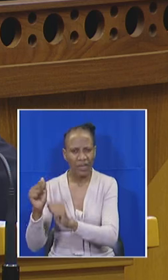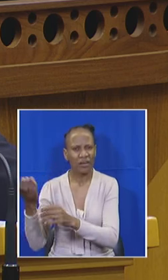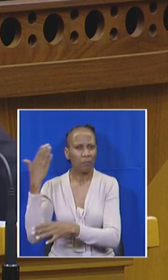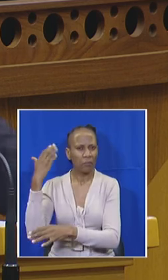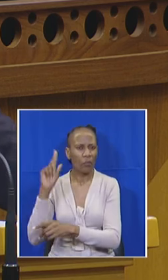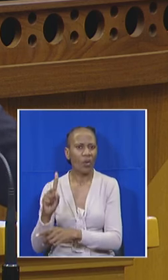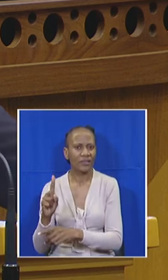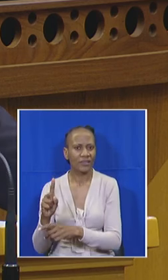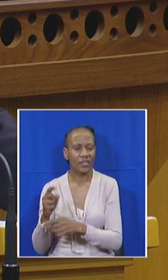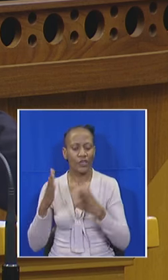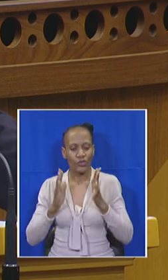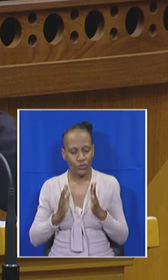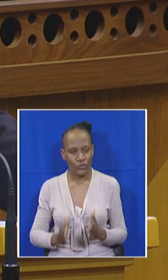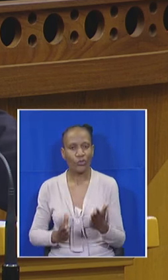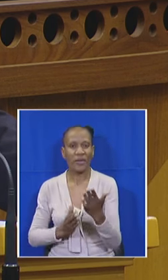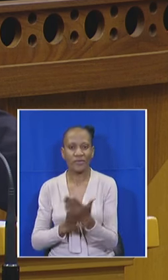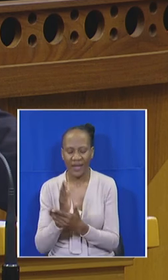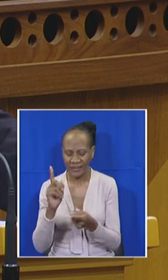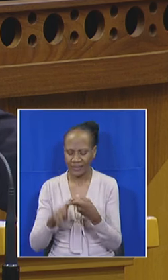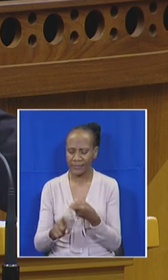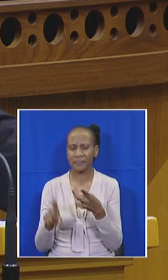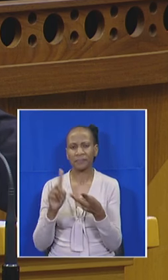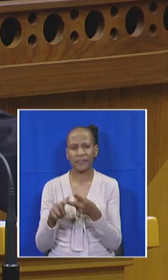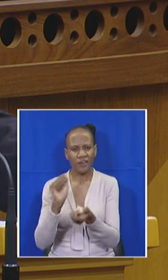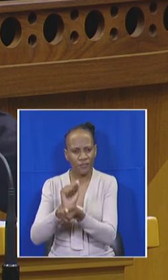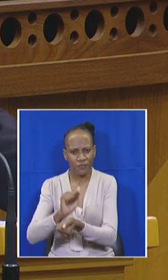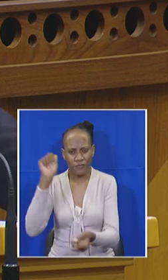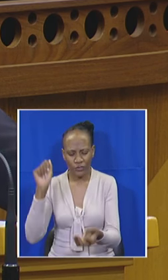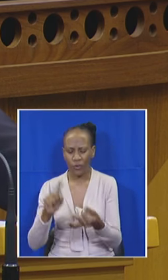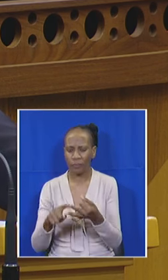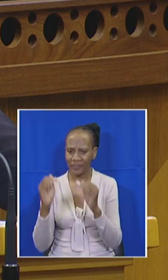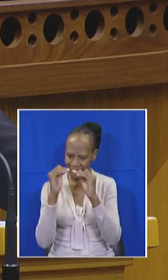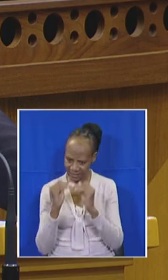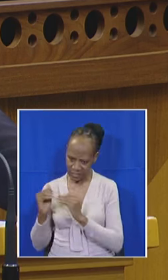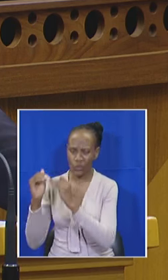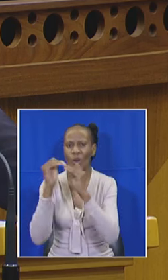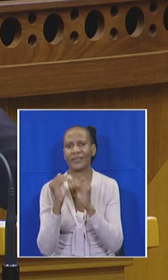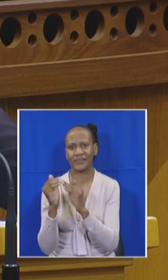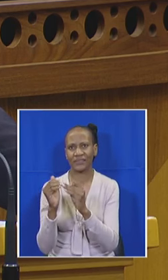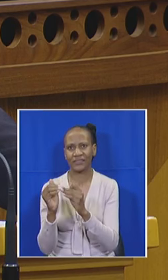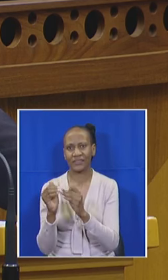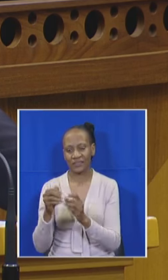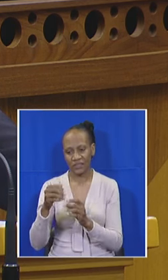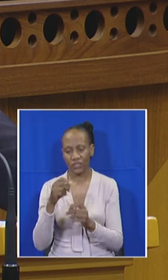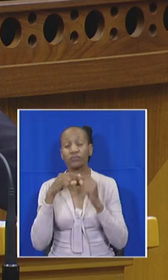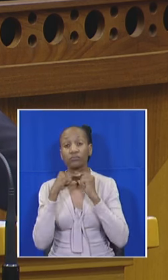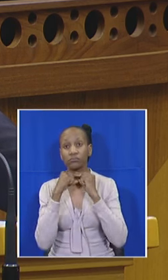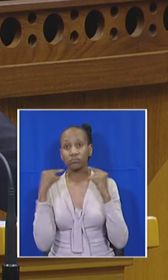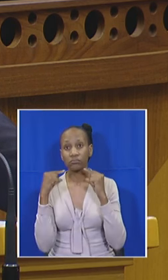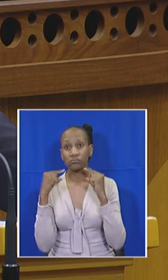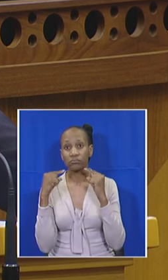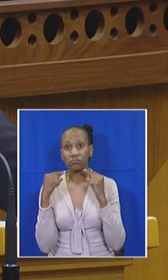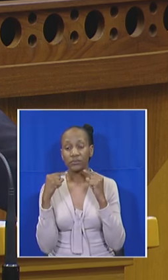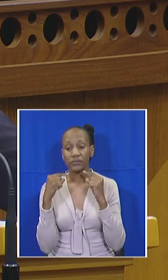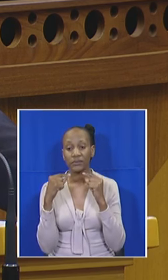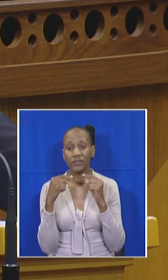human rights, freedom, and equality, Archbishop